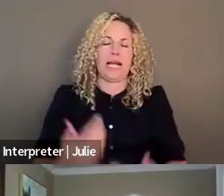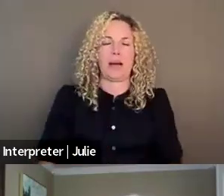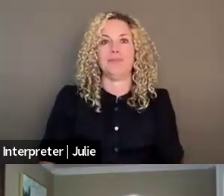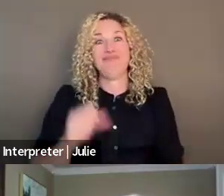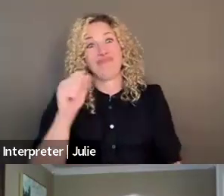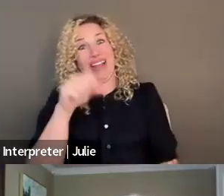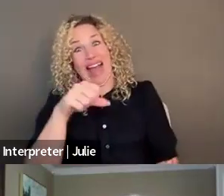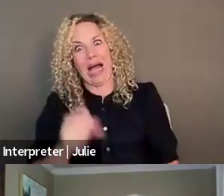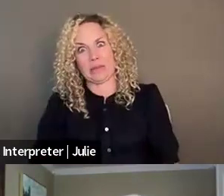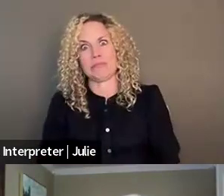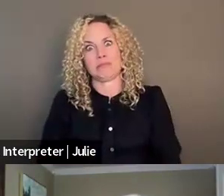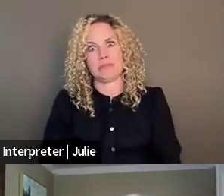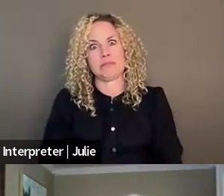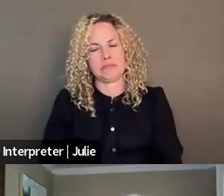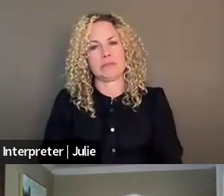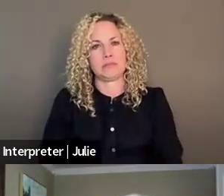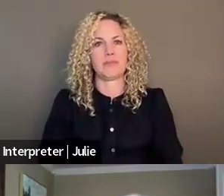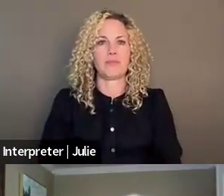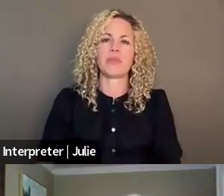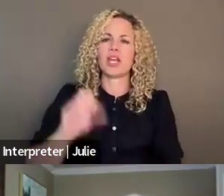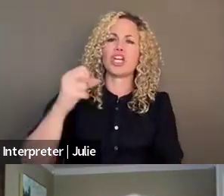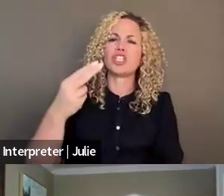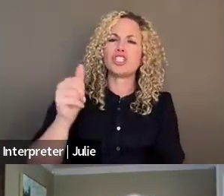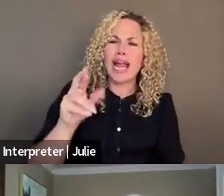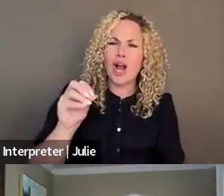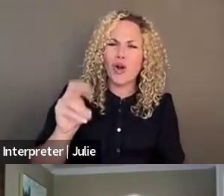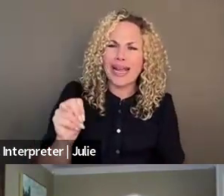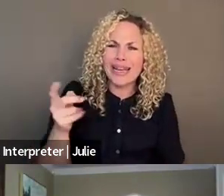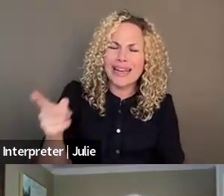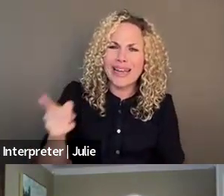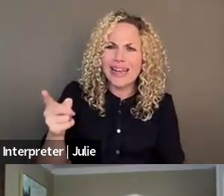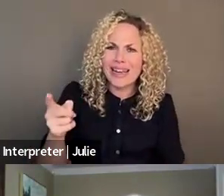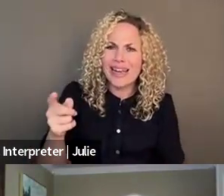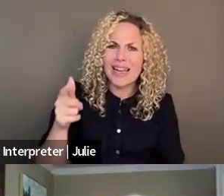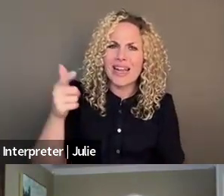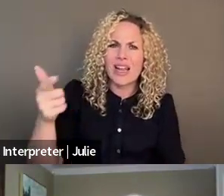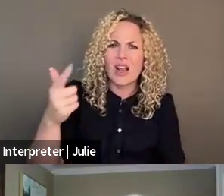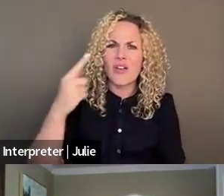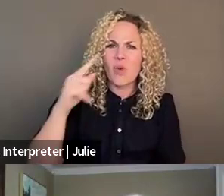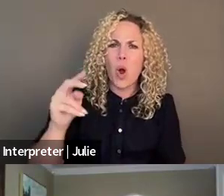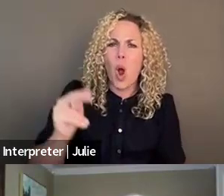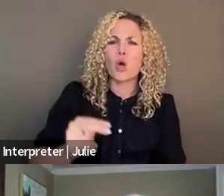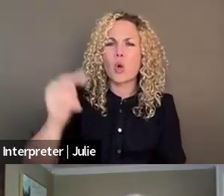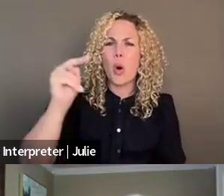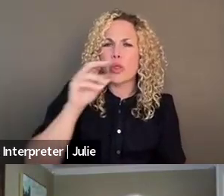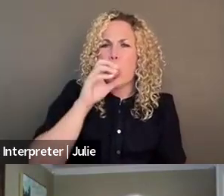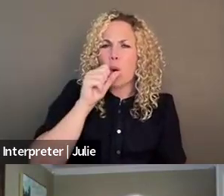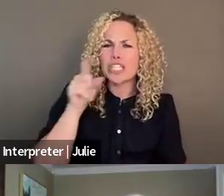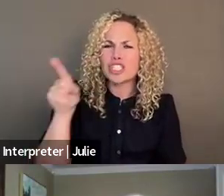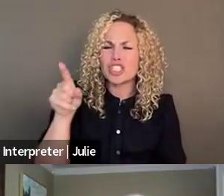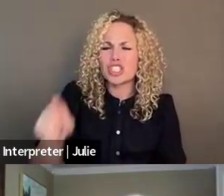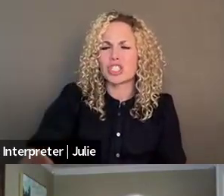Yes. All right. Sharon, sorry, can I throw it back for North Orange to you, please? Yeah, absolutely. Thank